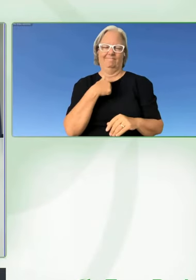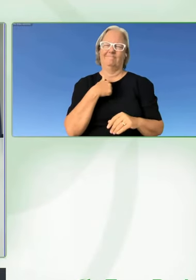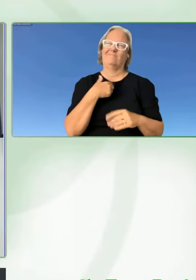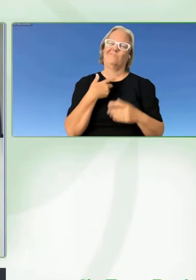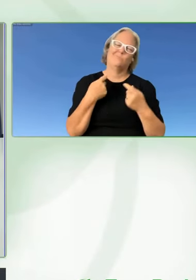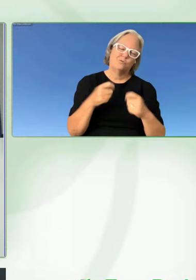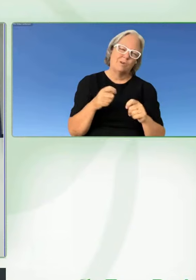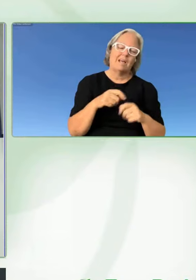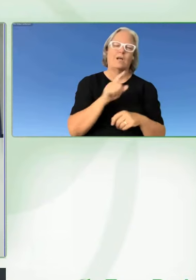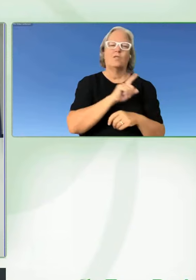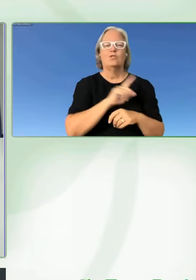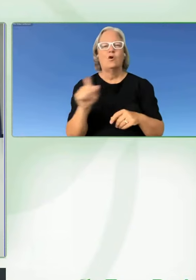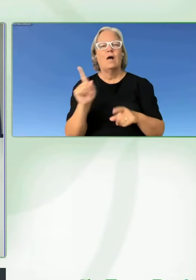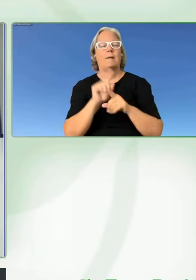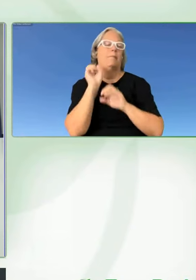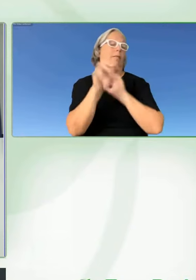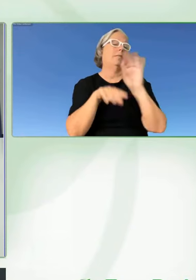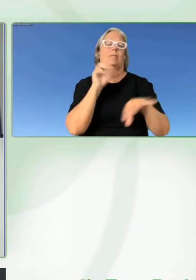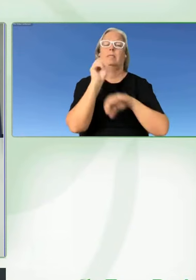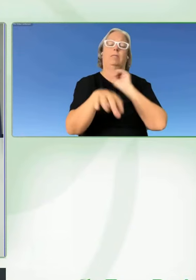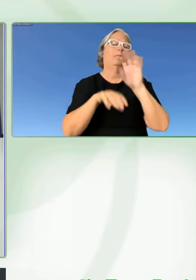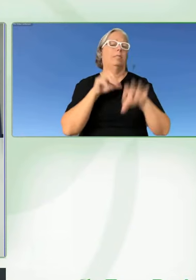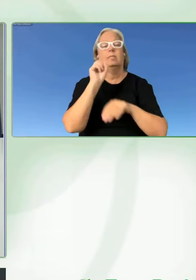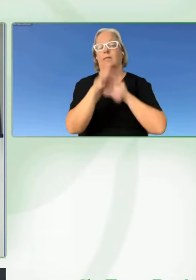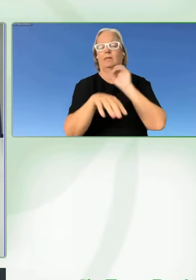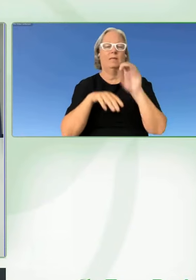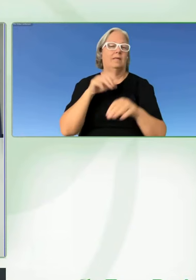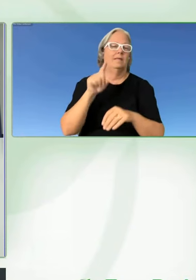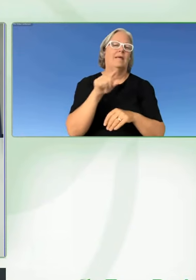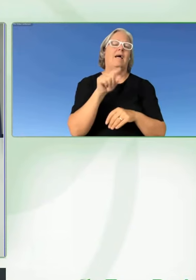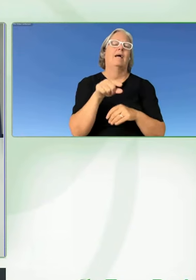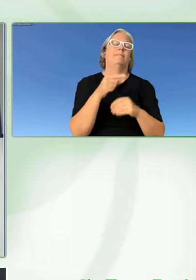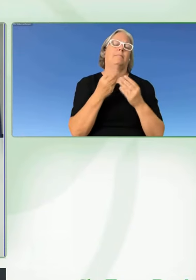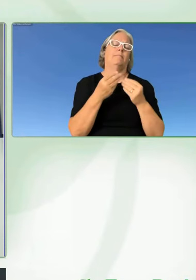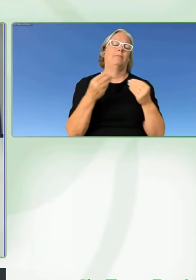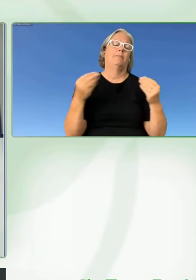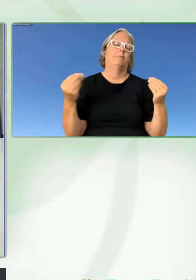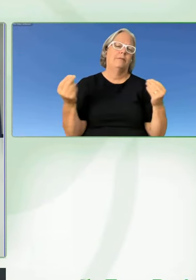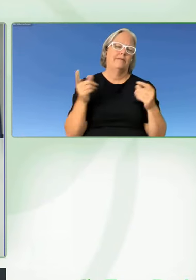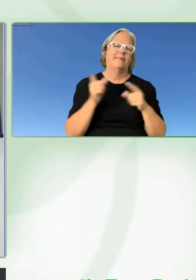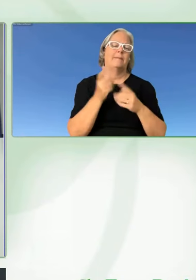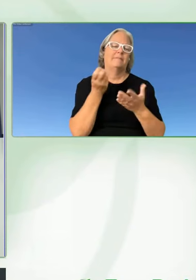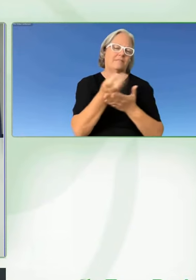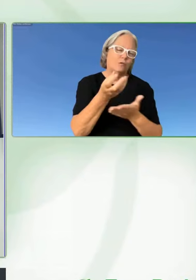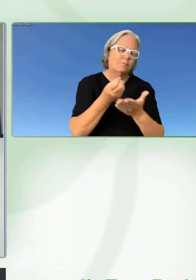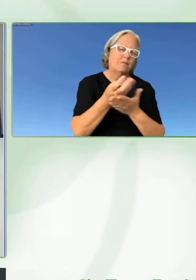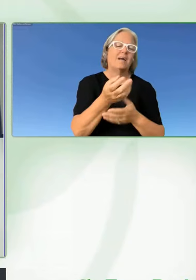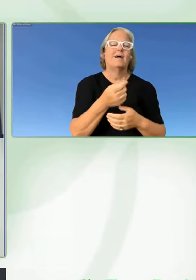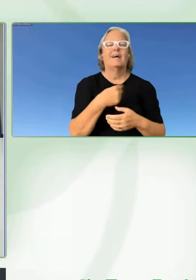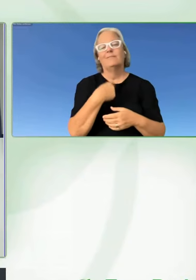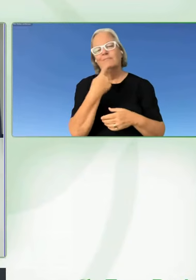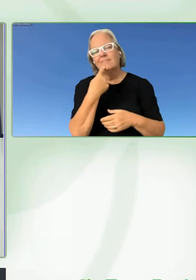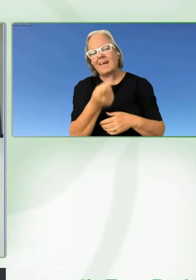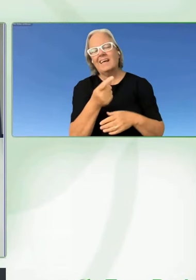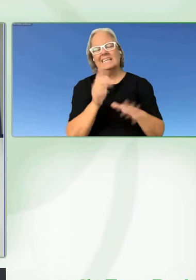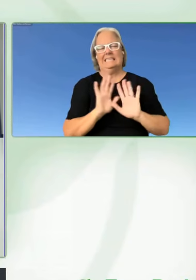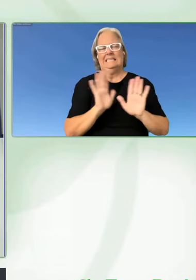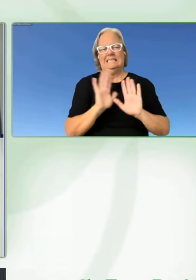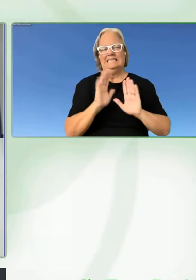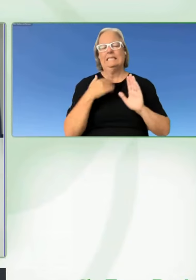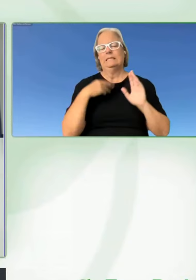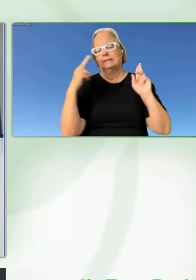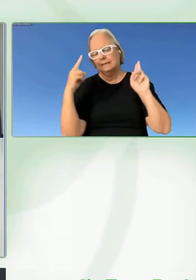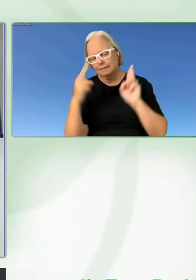overkill with a number of information and stipulations that we have. So